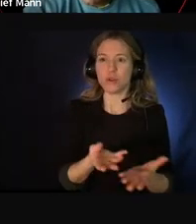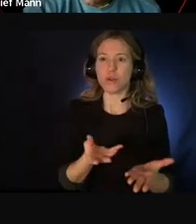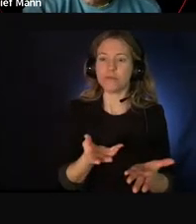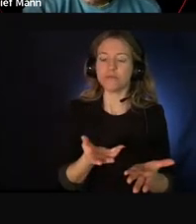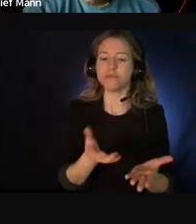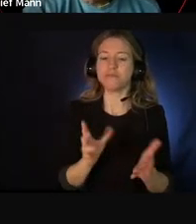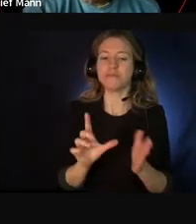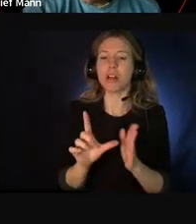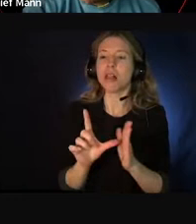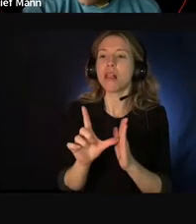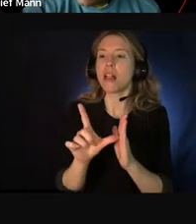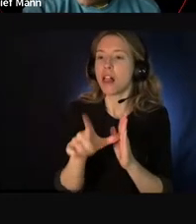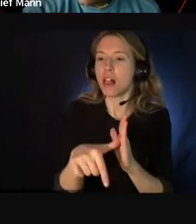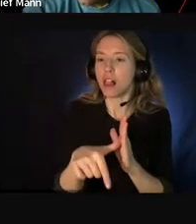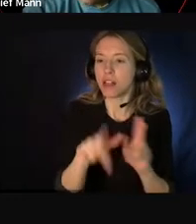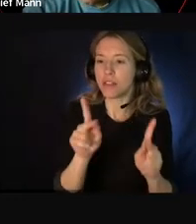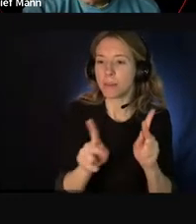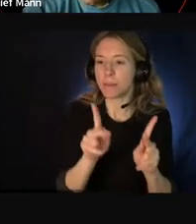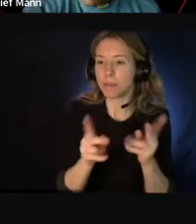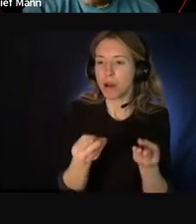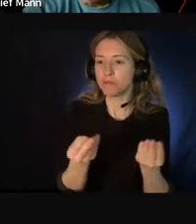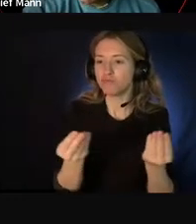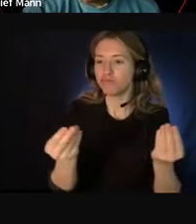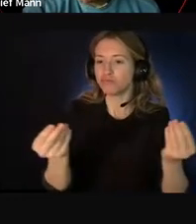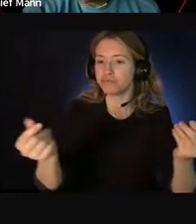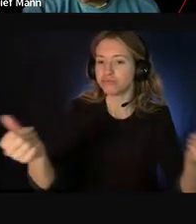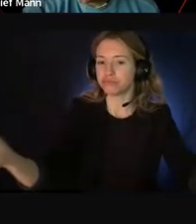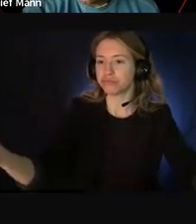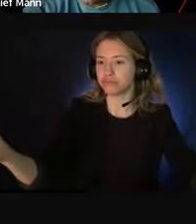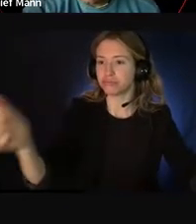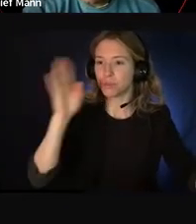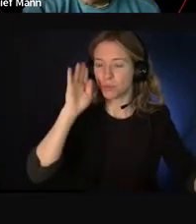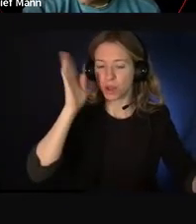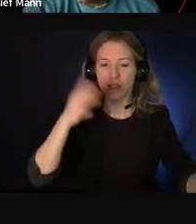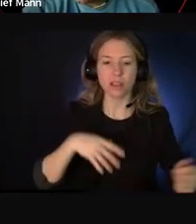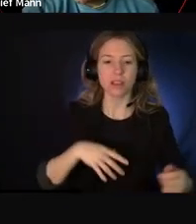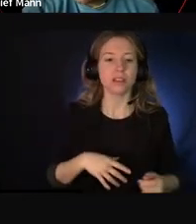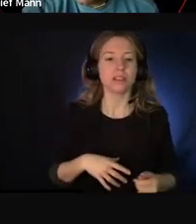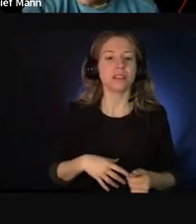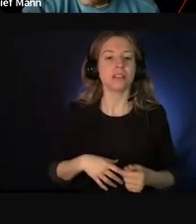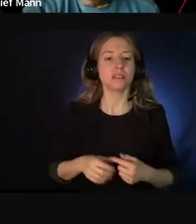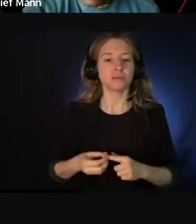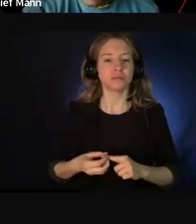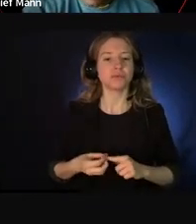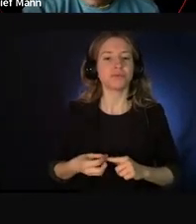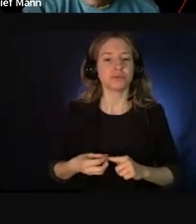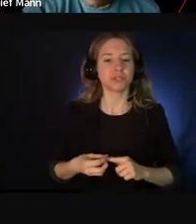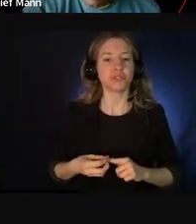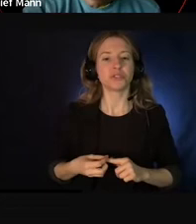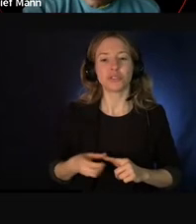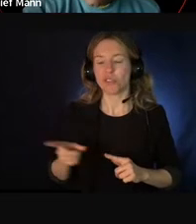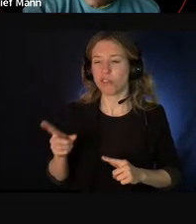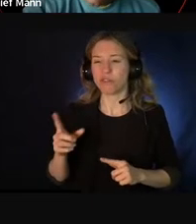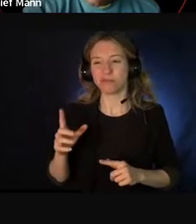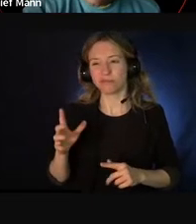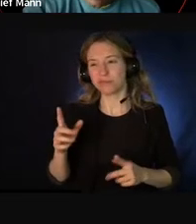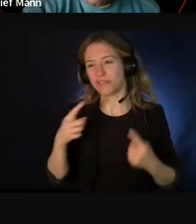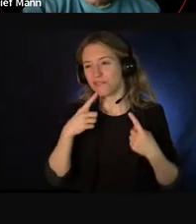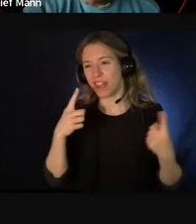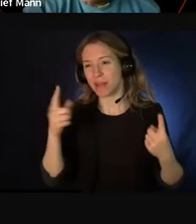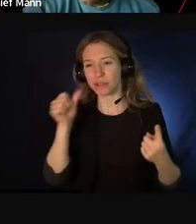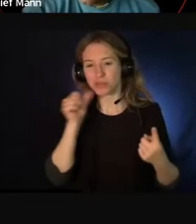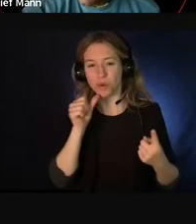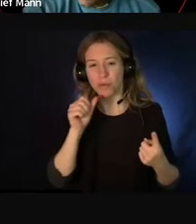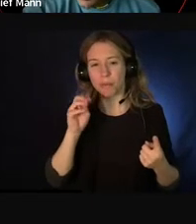the creator of Planned Parenthood, along with the Harrimans, Bushes, Fords, Rockefellers, and the like, they came up